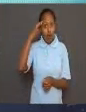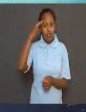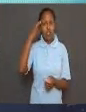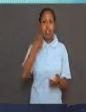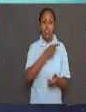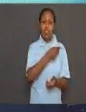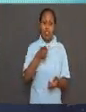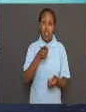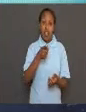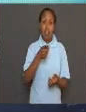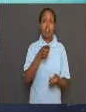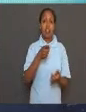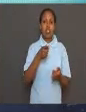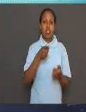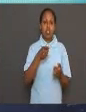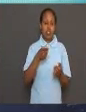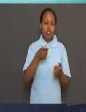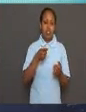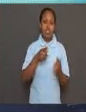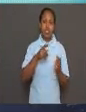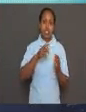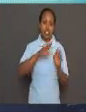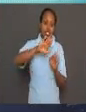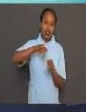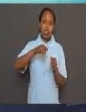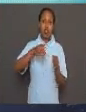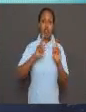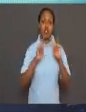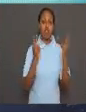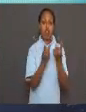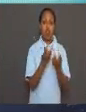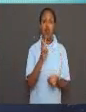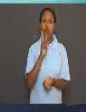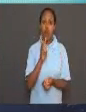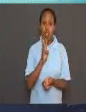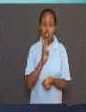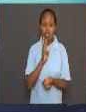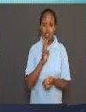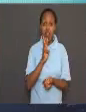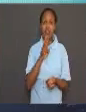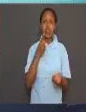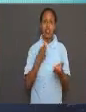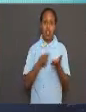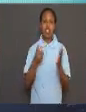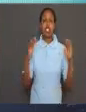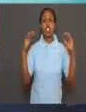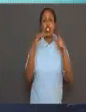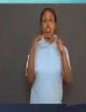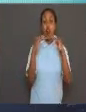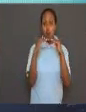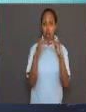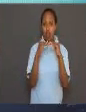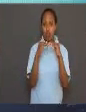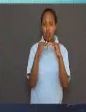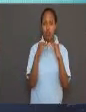they displace a volume of water that is equal